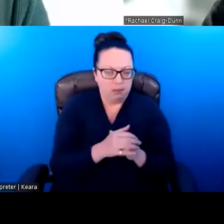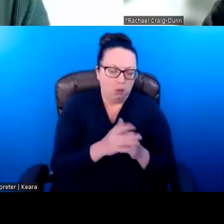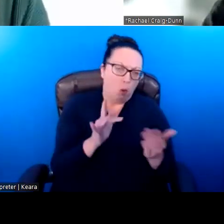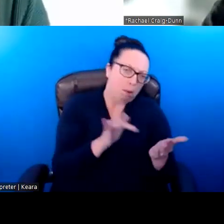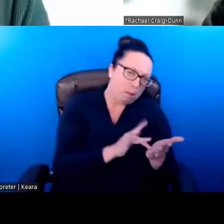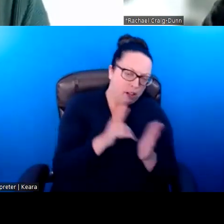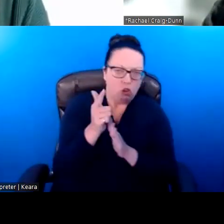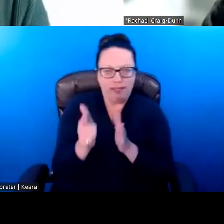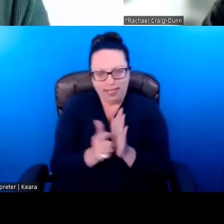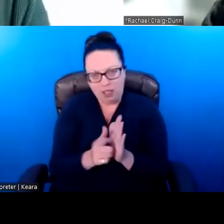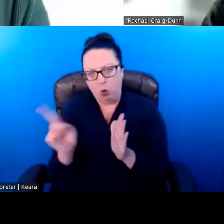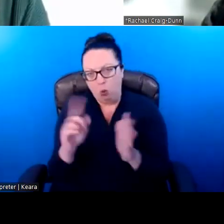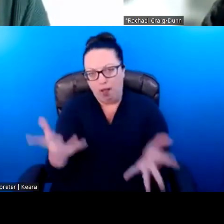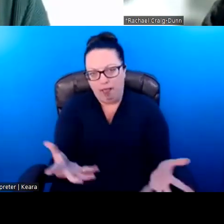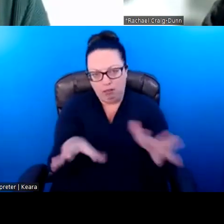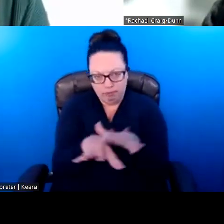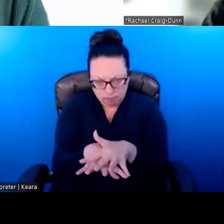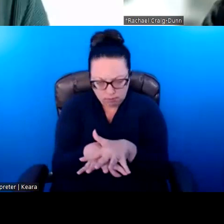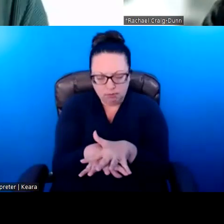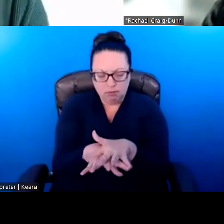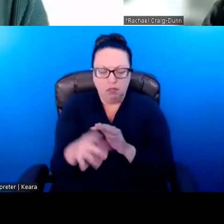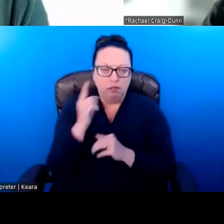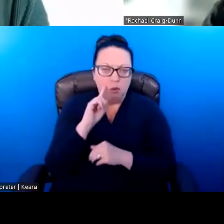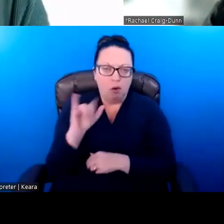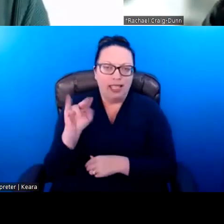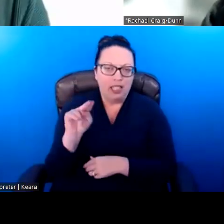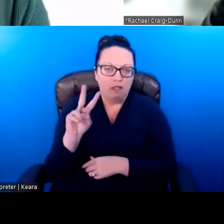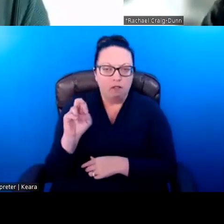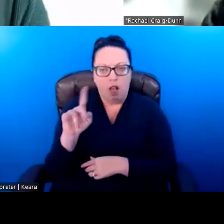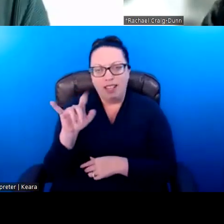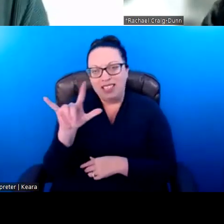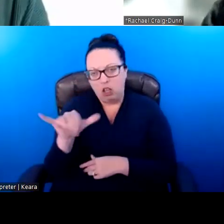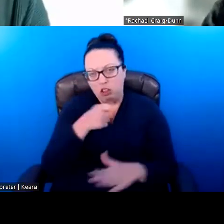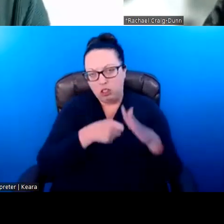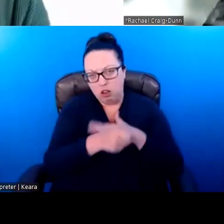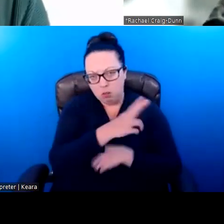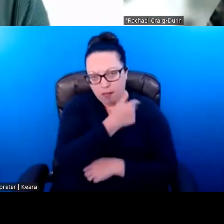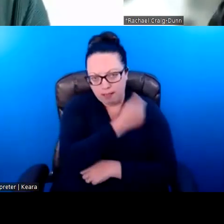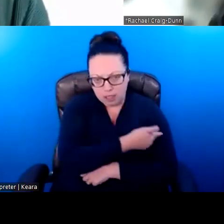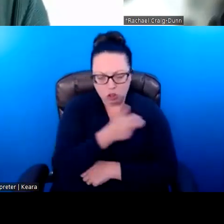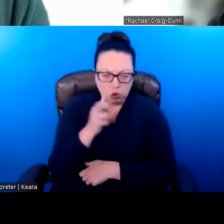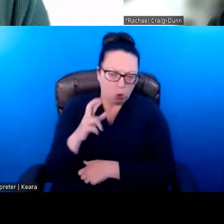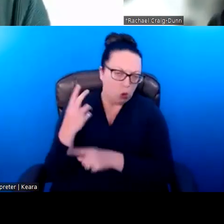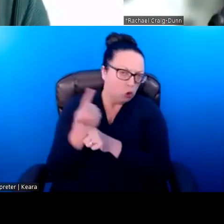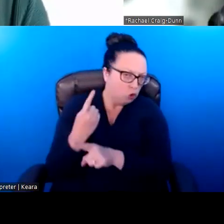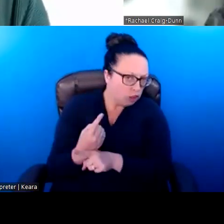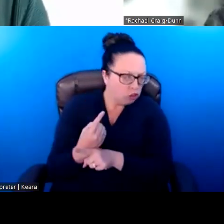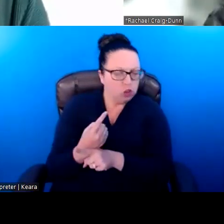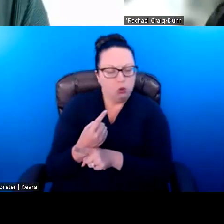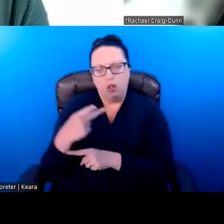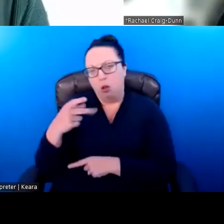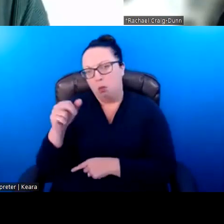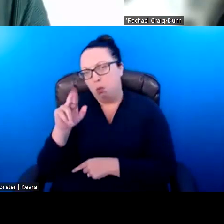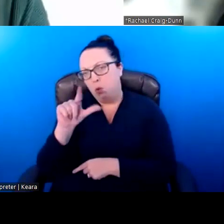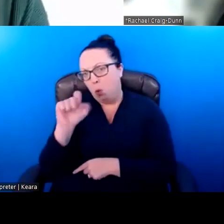meet in terms of involuntary hospitalization, you know, corrections or going through with parole officer POs.